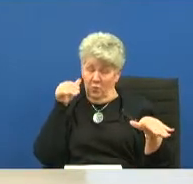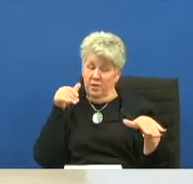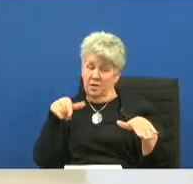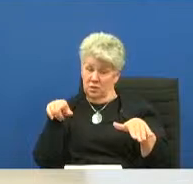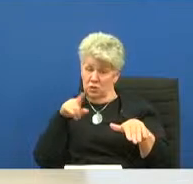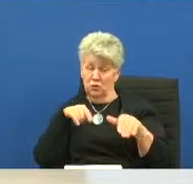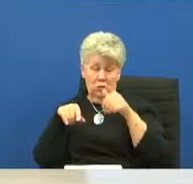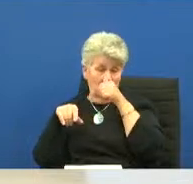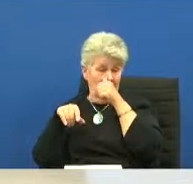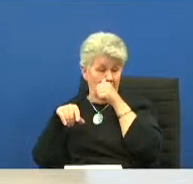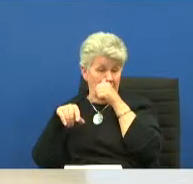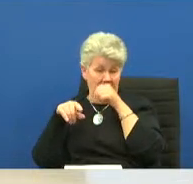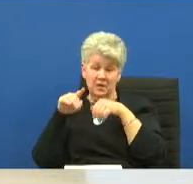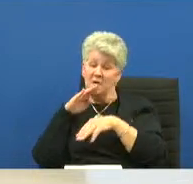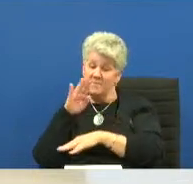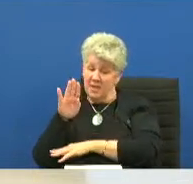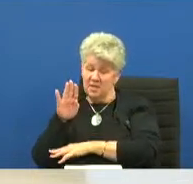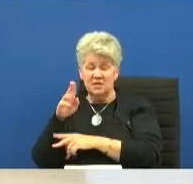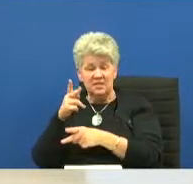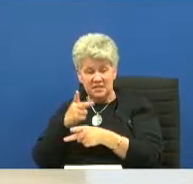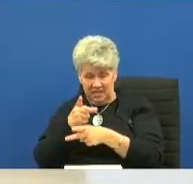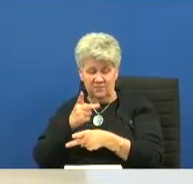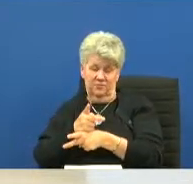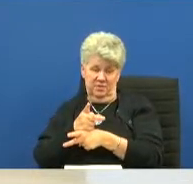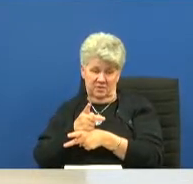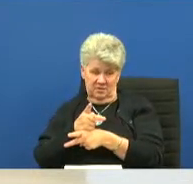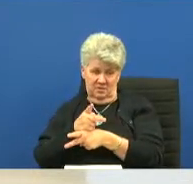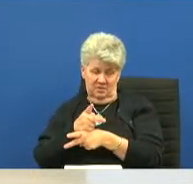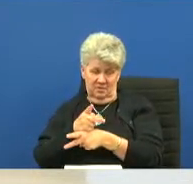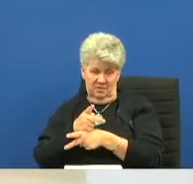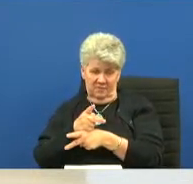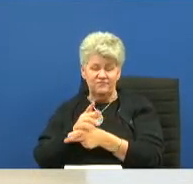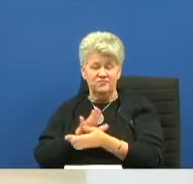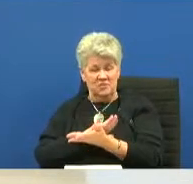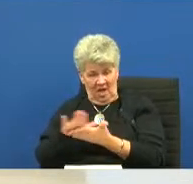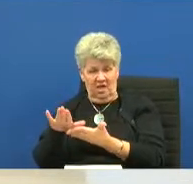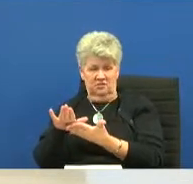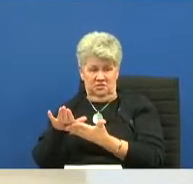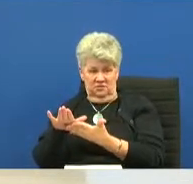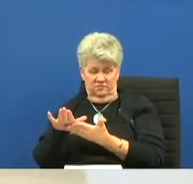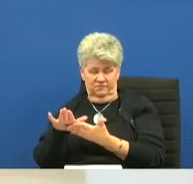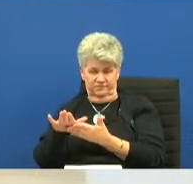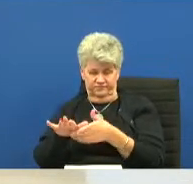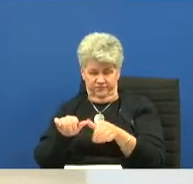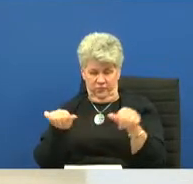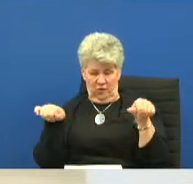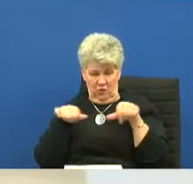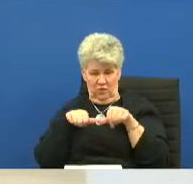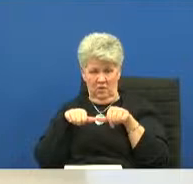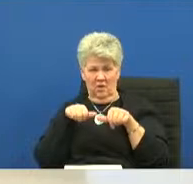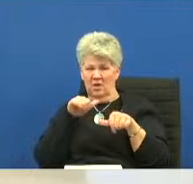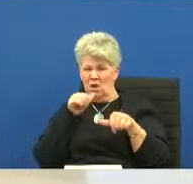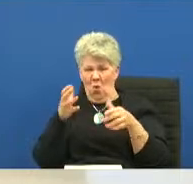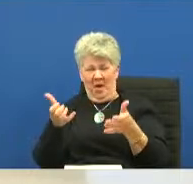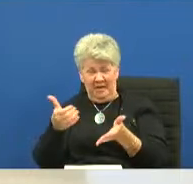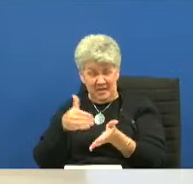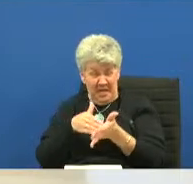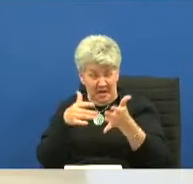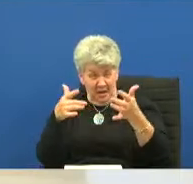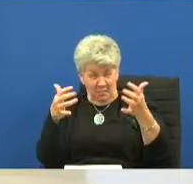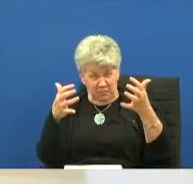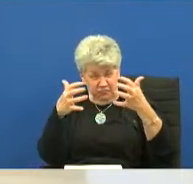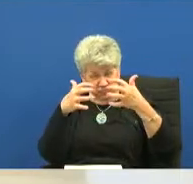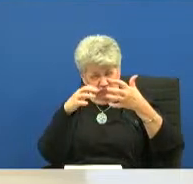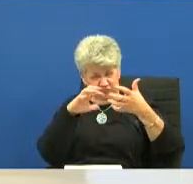commitments to maintain a certain level, a certain standard in that area so it don't return back to what it was